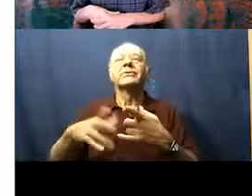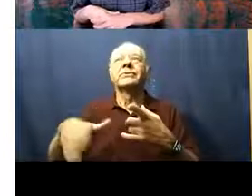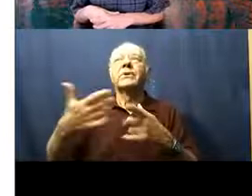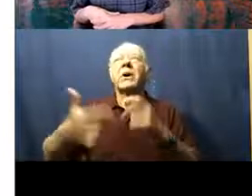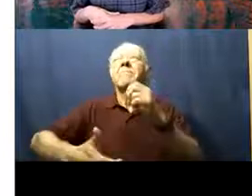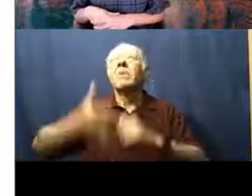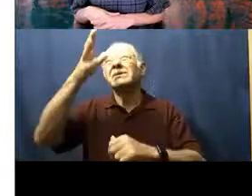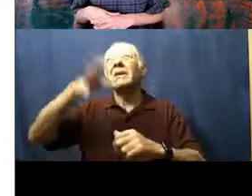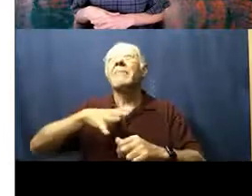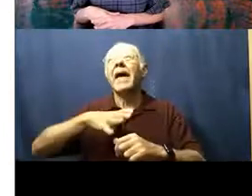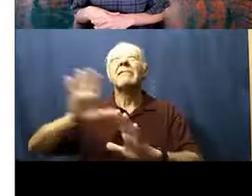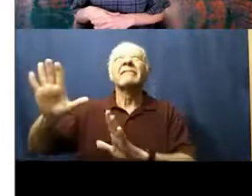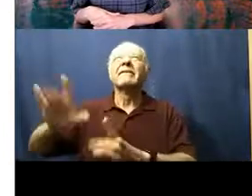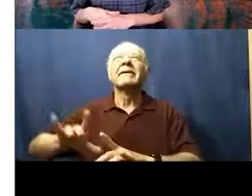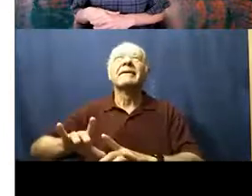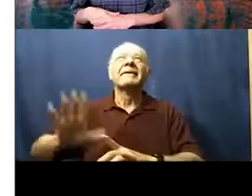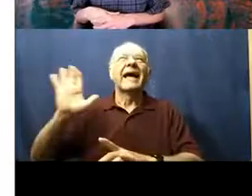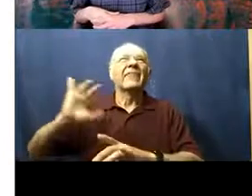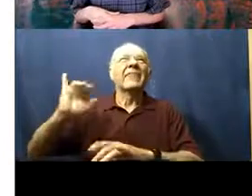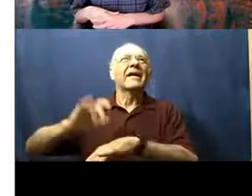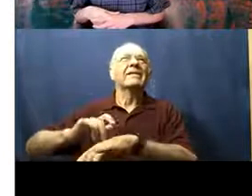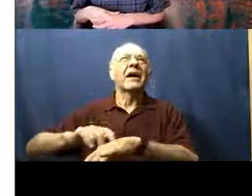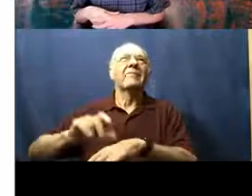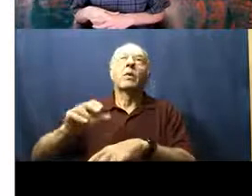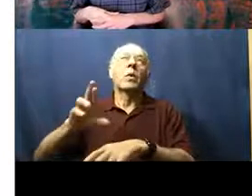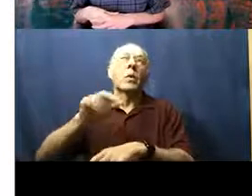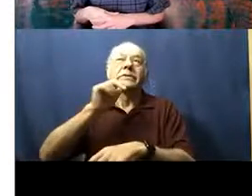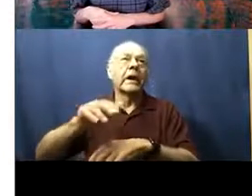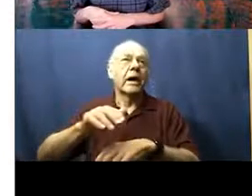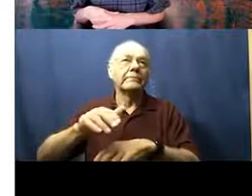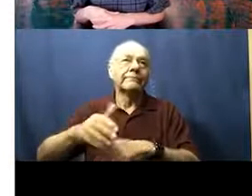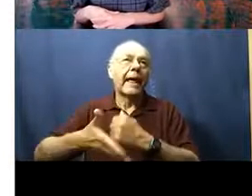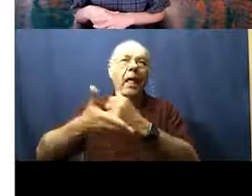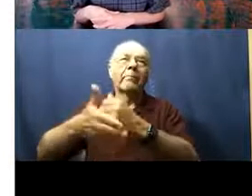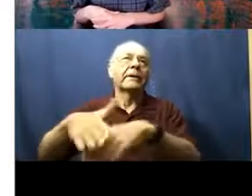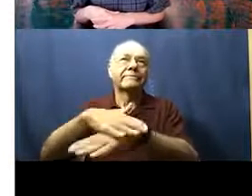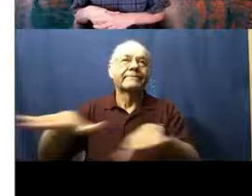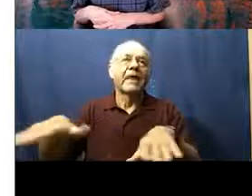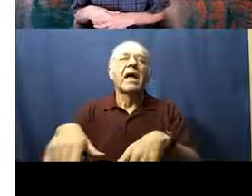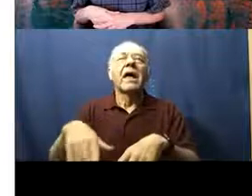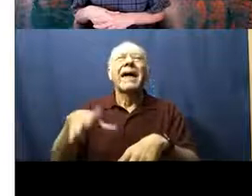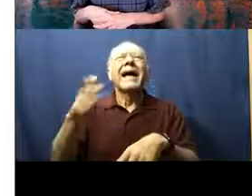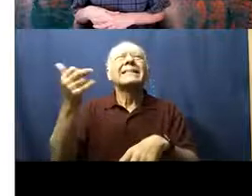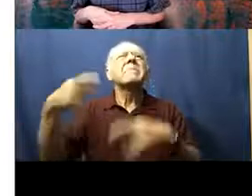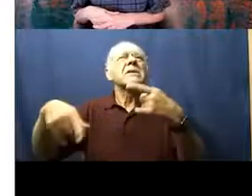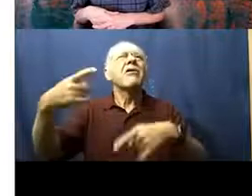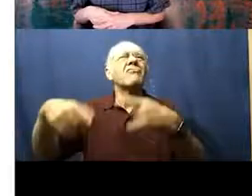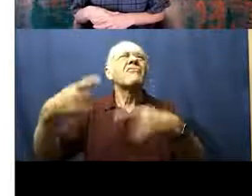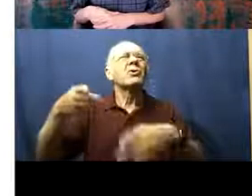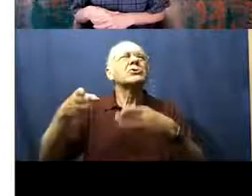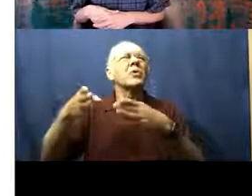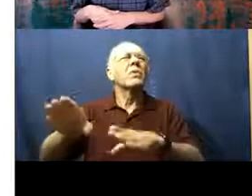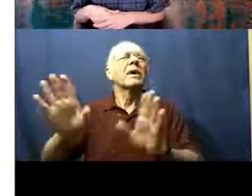Mostly men were doing it at the time, or not at all back then, and somewhat controversially.